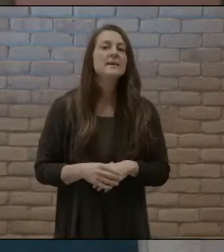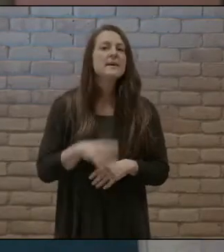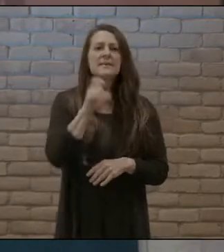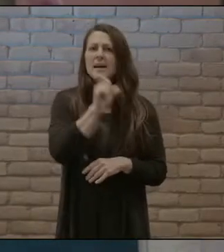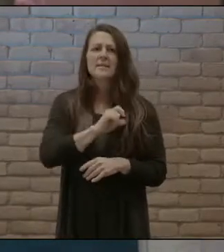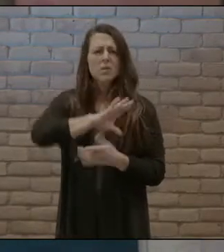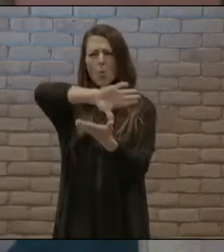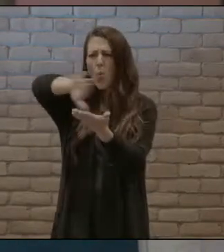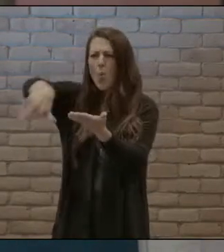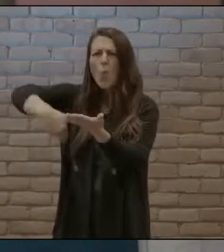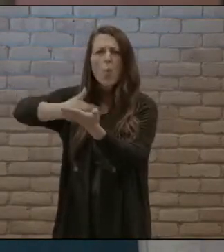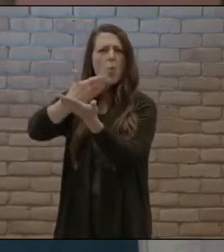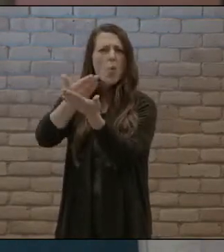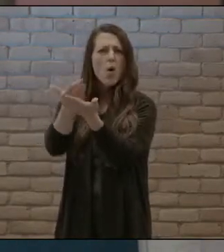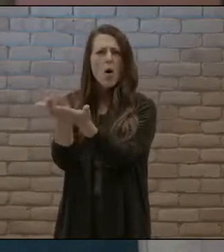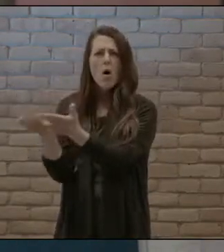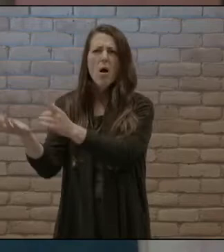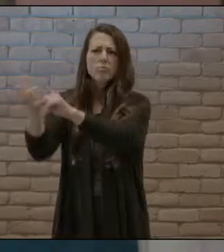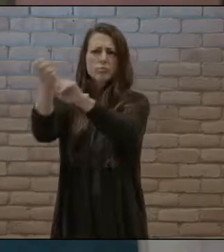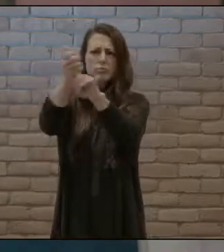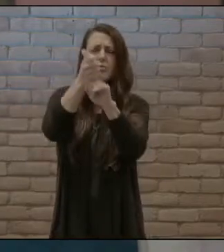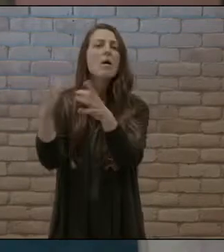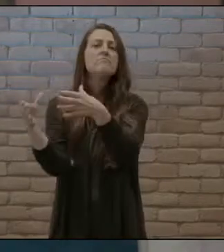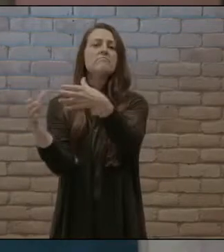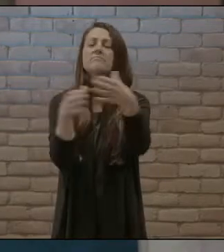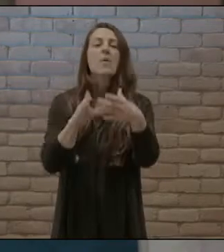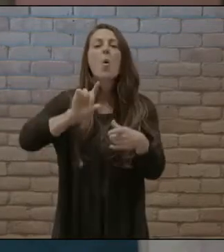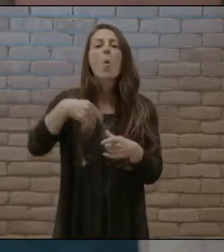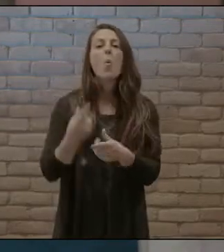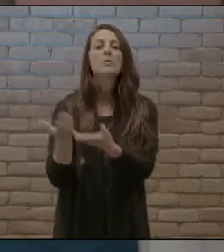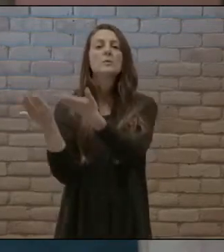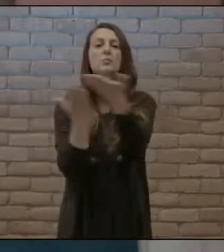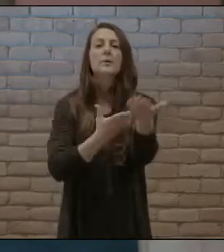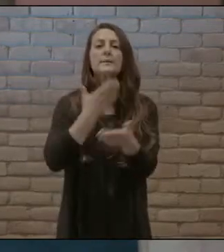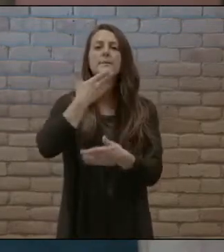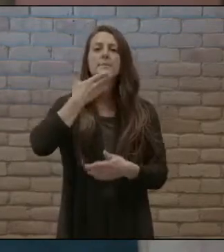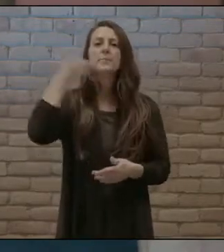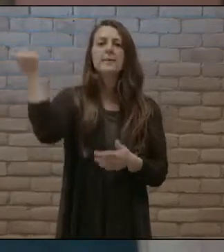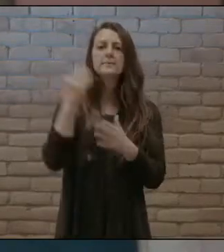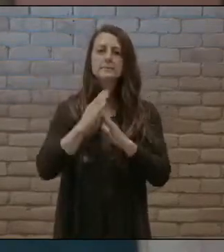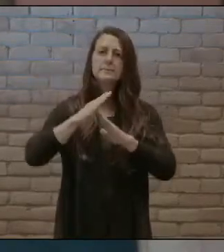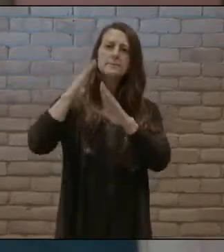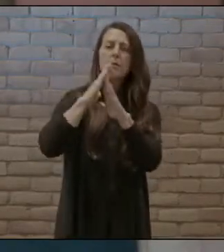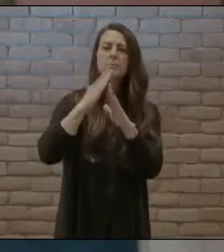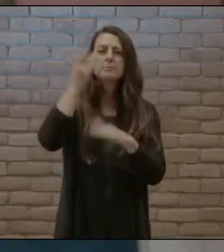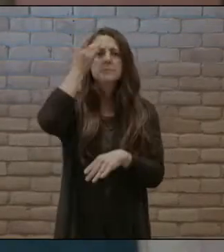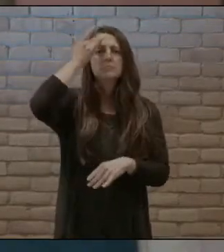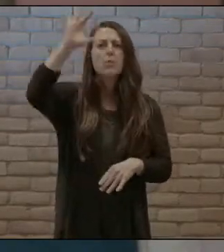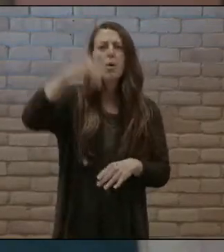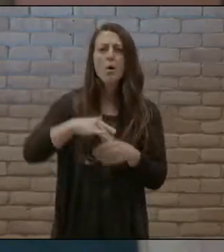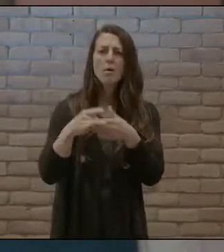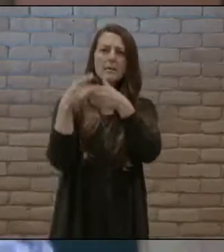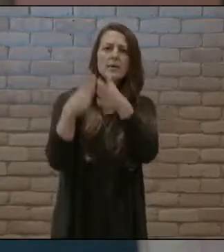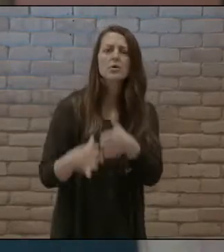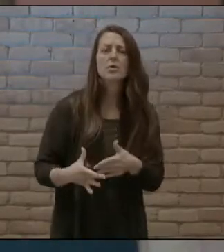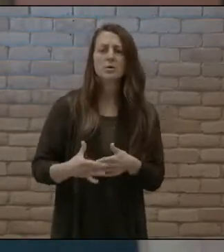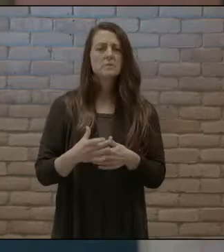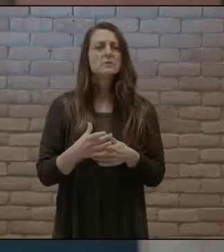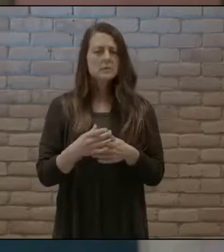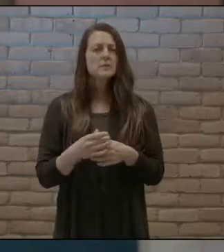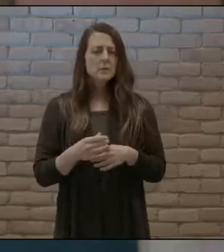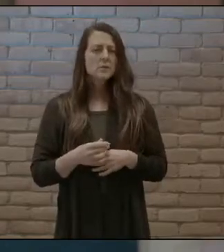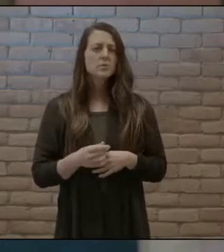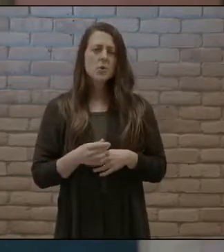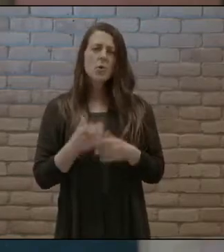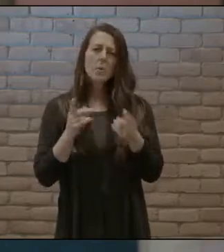back with him to Babylon. He only brings the best of Israel, the brightest and the leaders and the influencers.